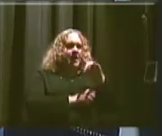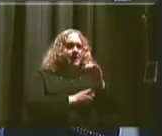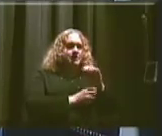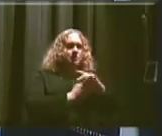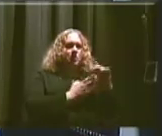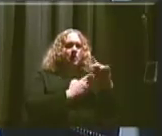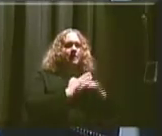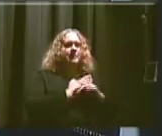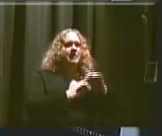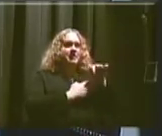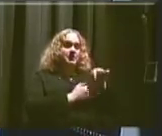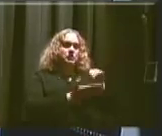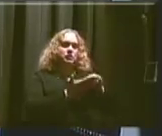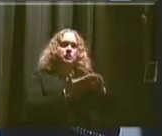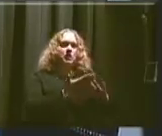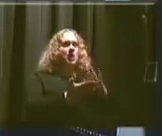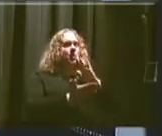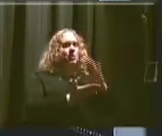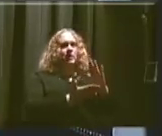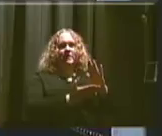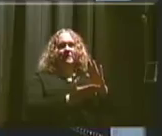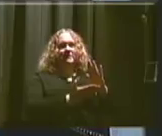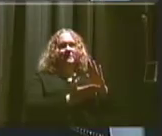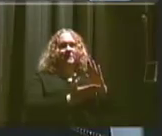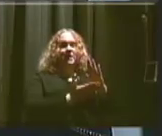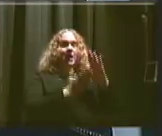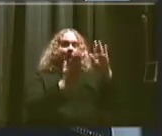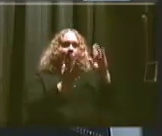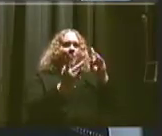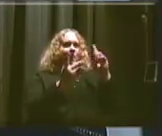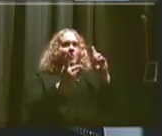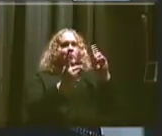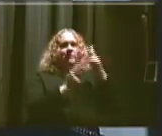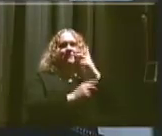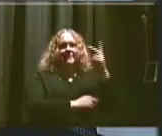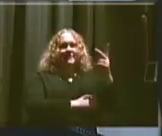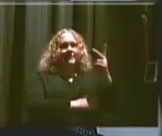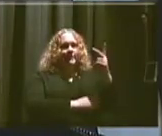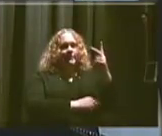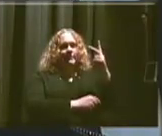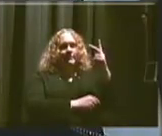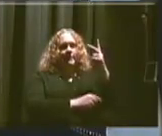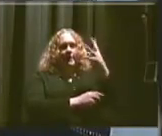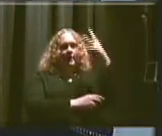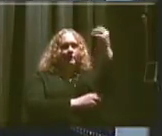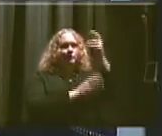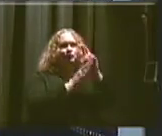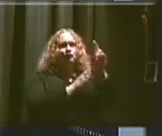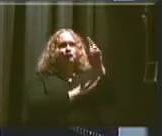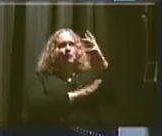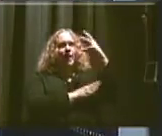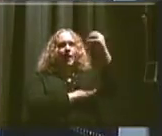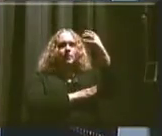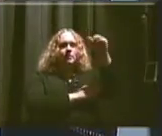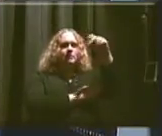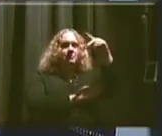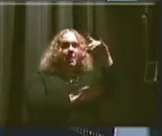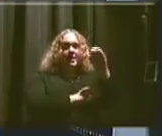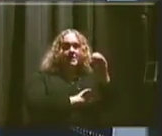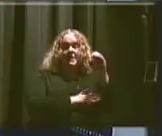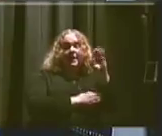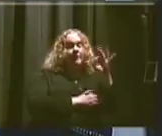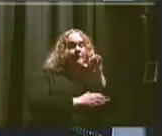really tell you that this student is going to be sometime, I hope to see her up in space. If not, she'll be working in the STEM field.